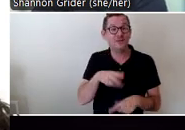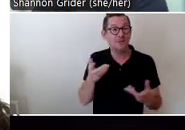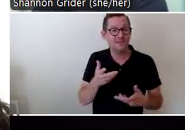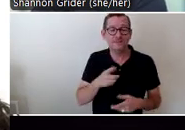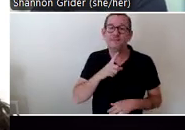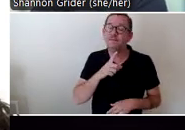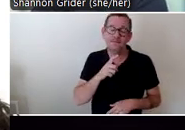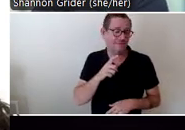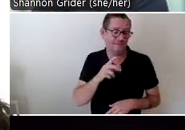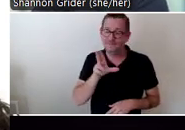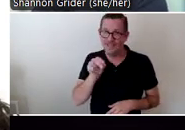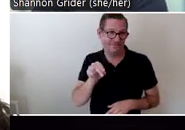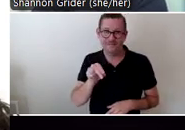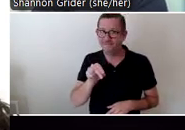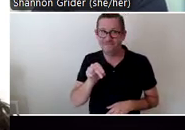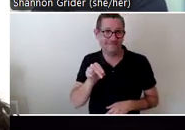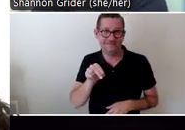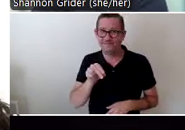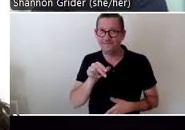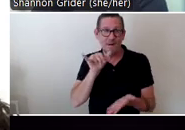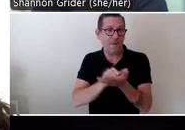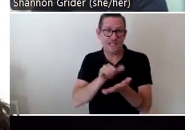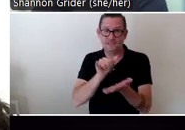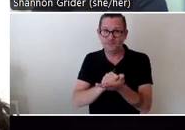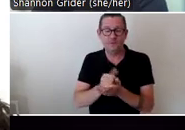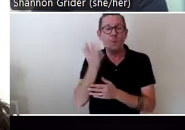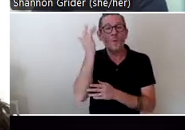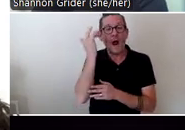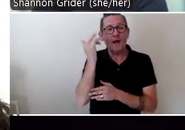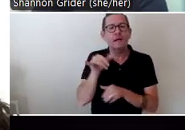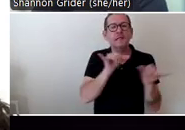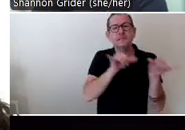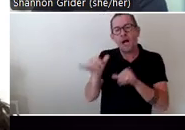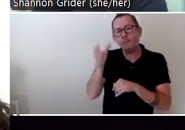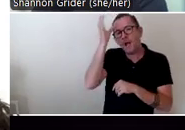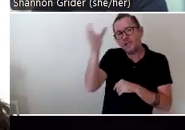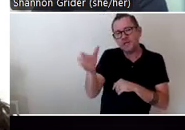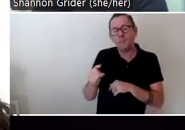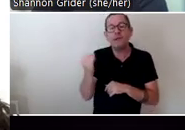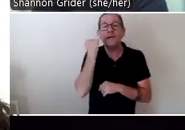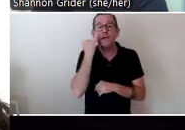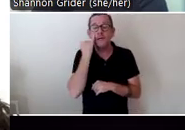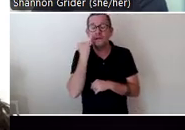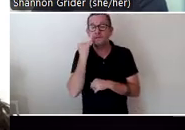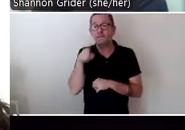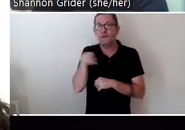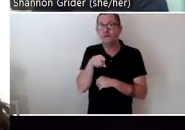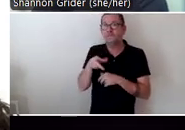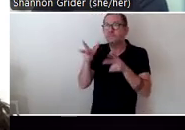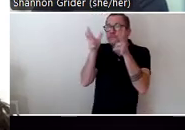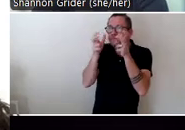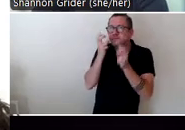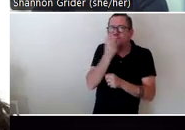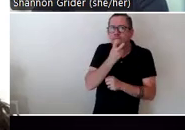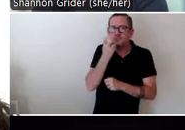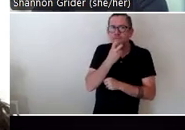Okay. So the answer really is no. Neither of these are going to be easy to lip read. Again, the